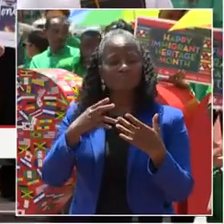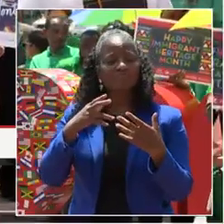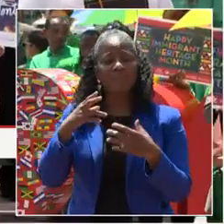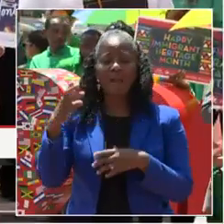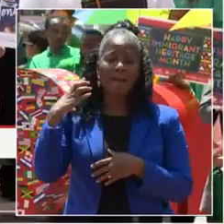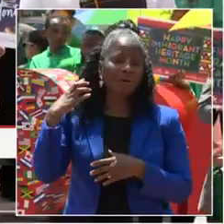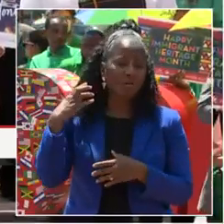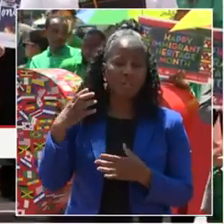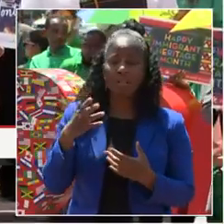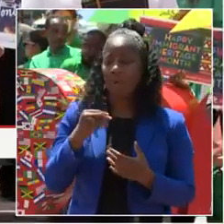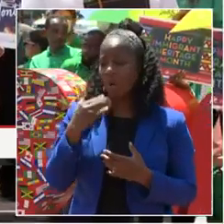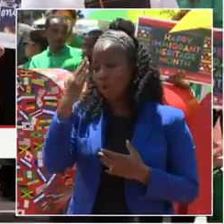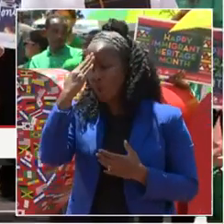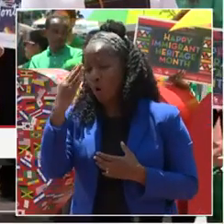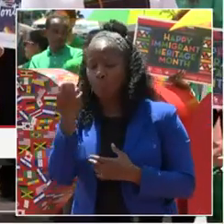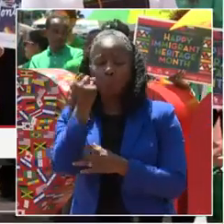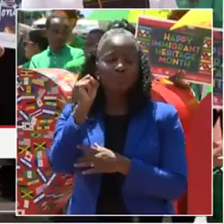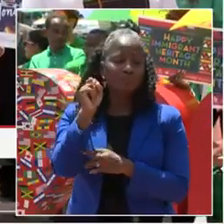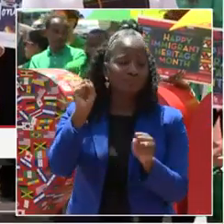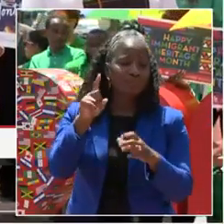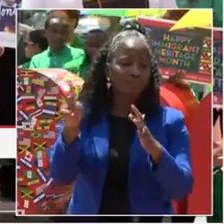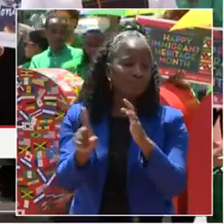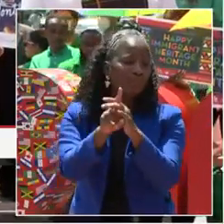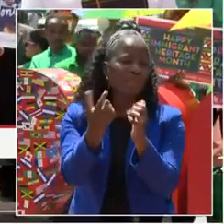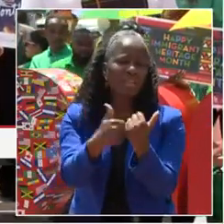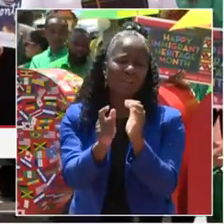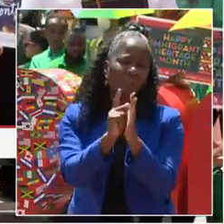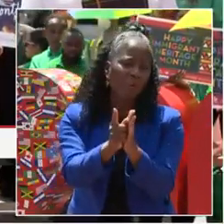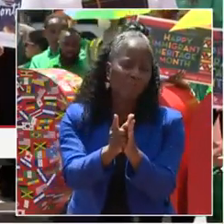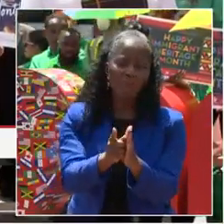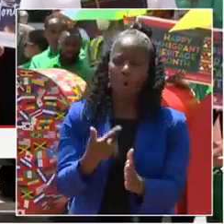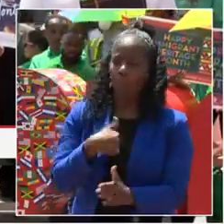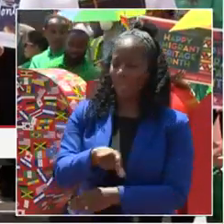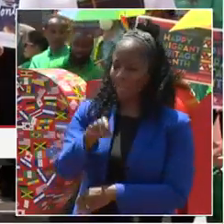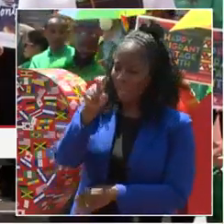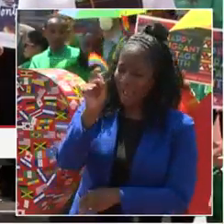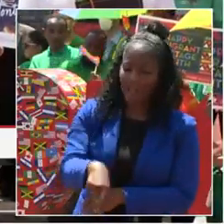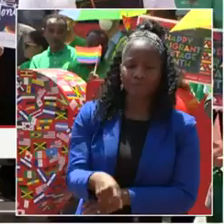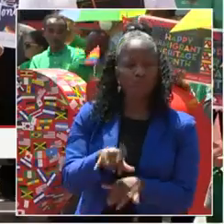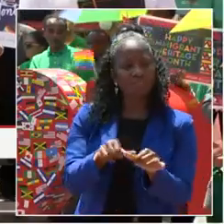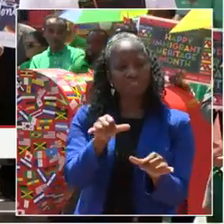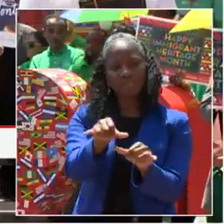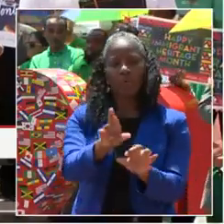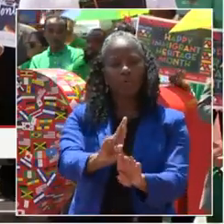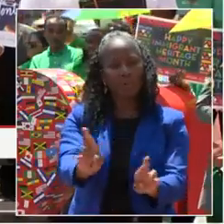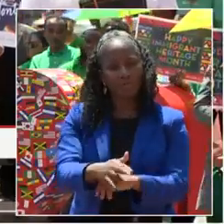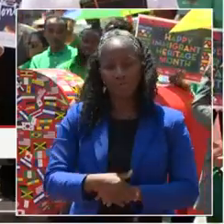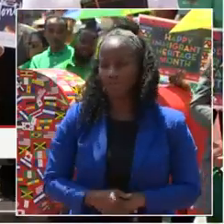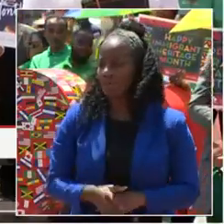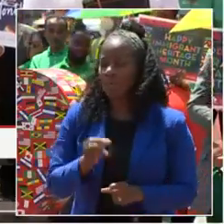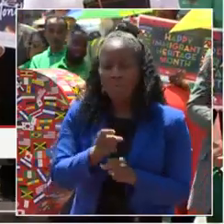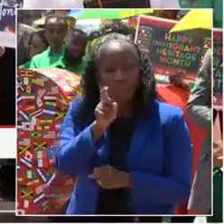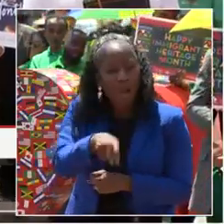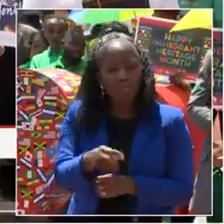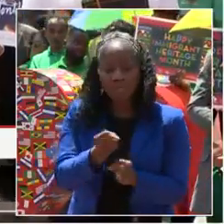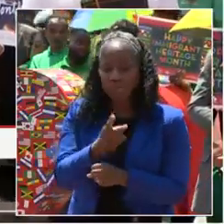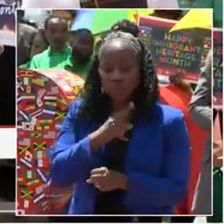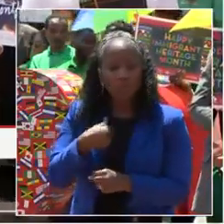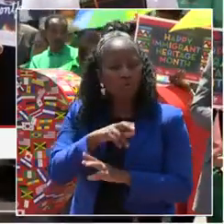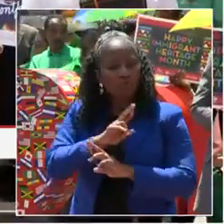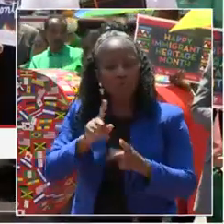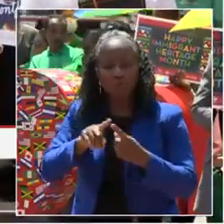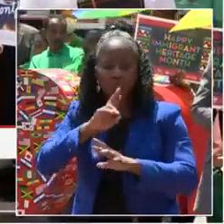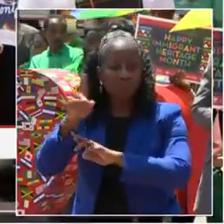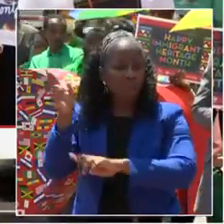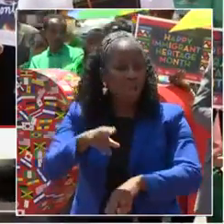that protests can pop up at any moment, we have to stay in a posture of readiness to be able to respond to any